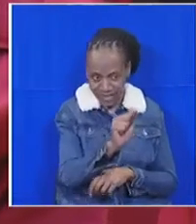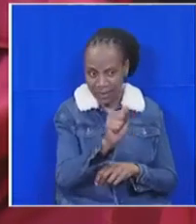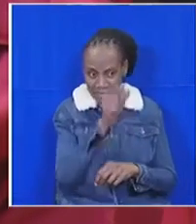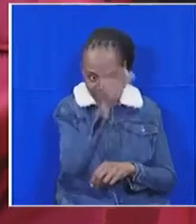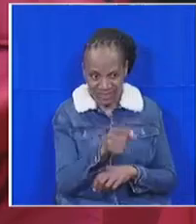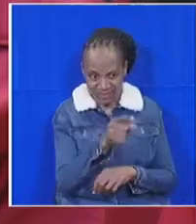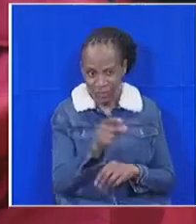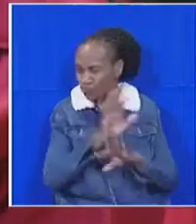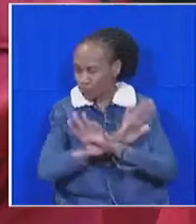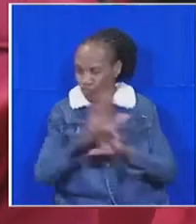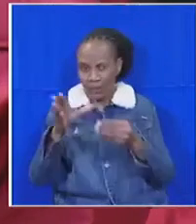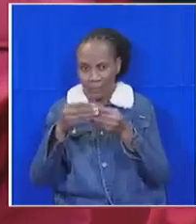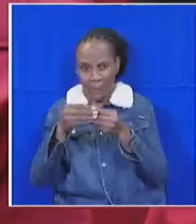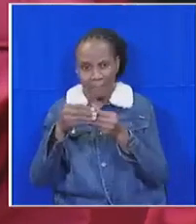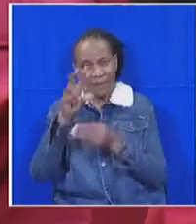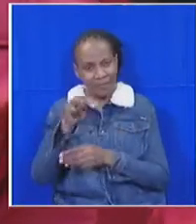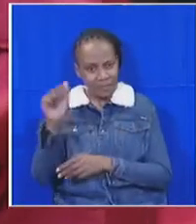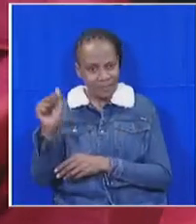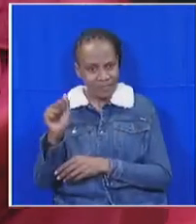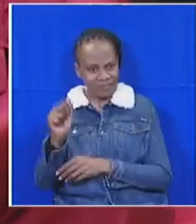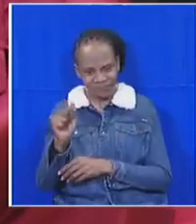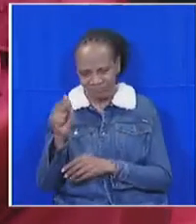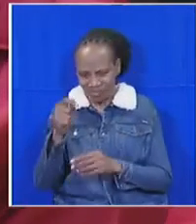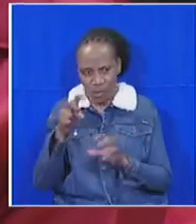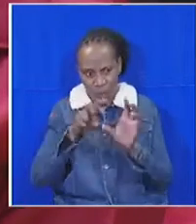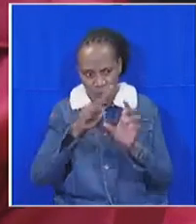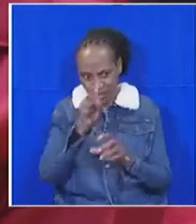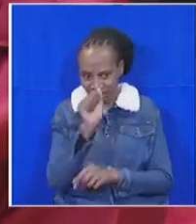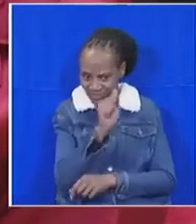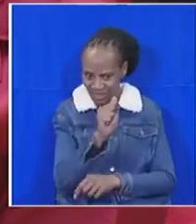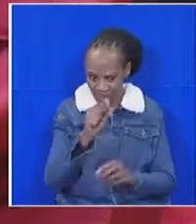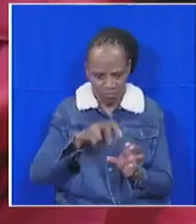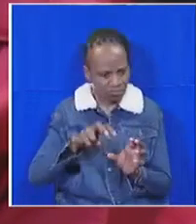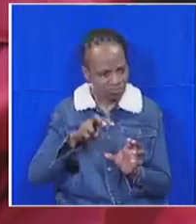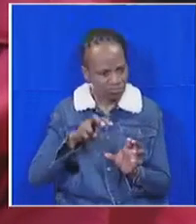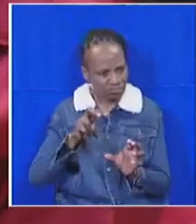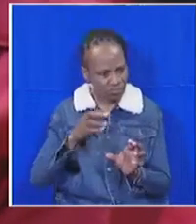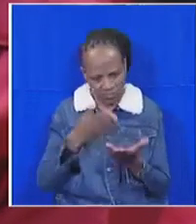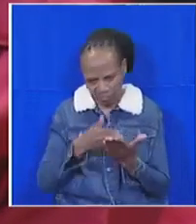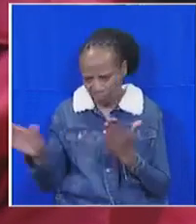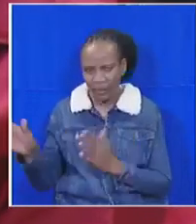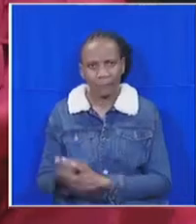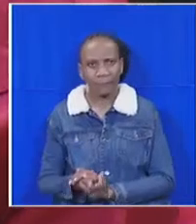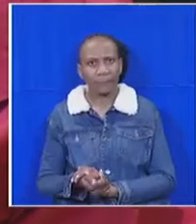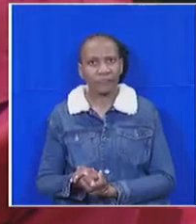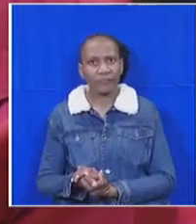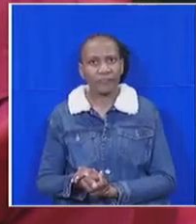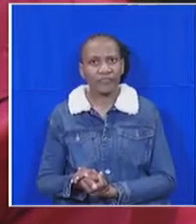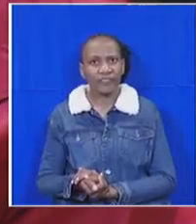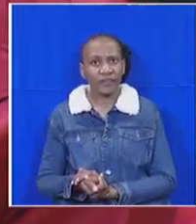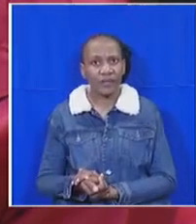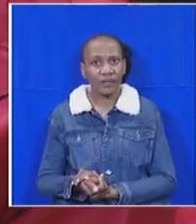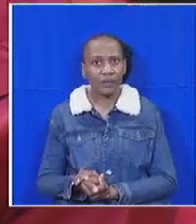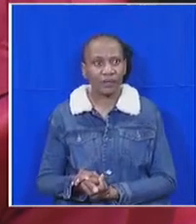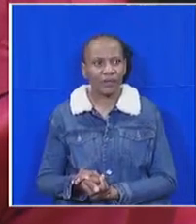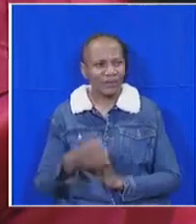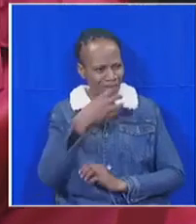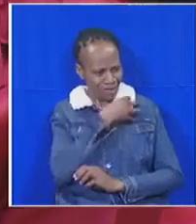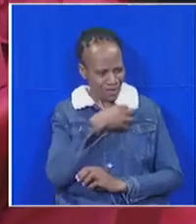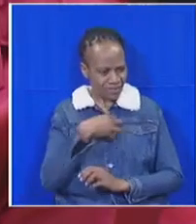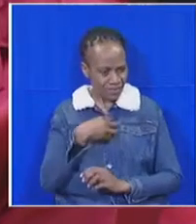non-members yet. Questions will be asked by members. If you want us to entertain questions of